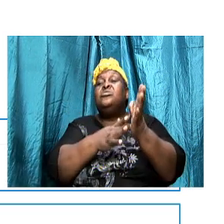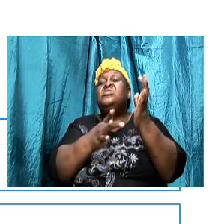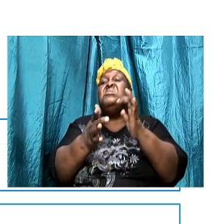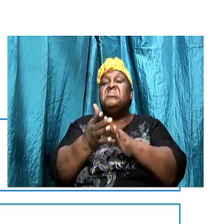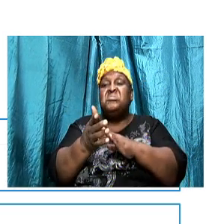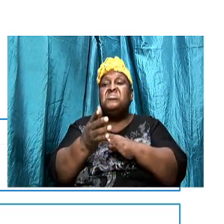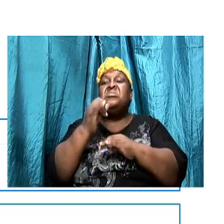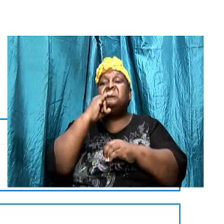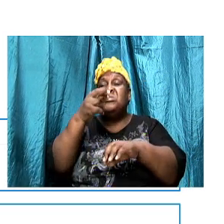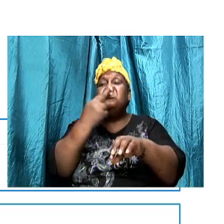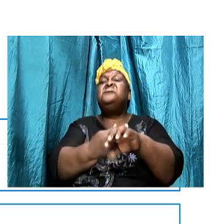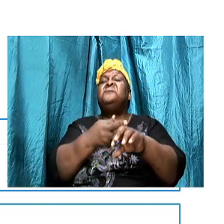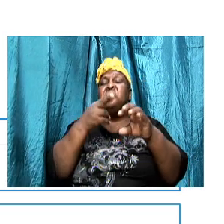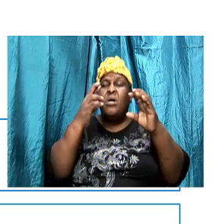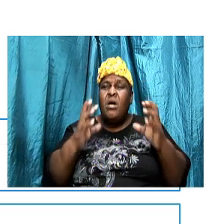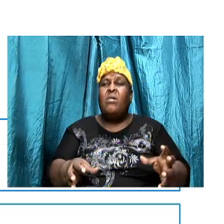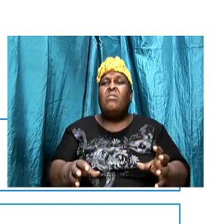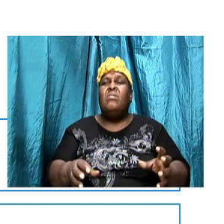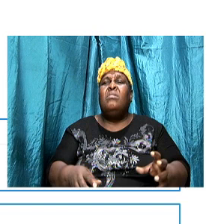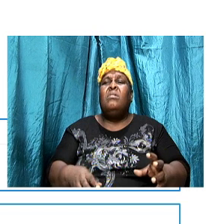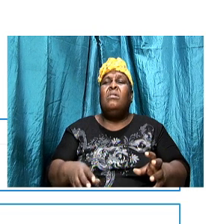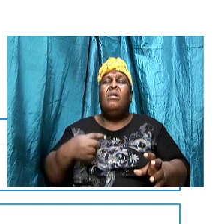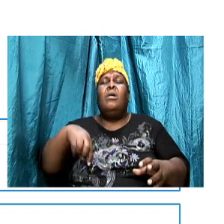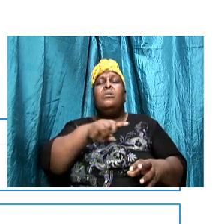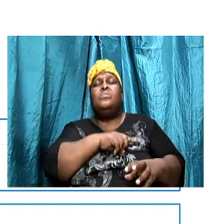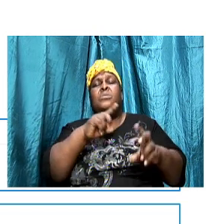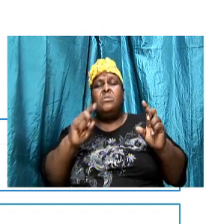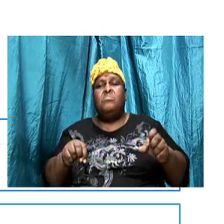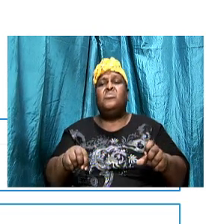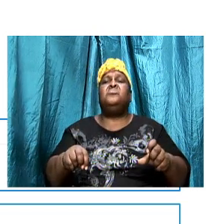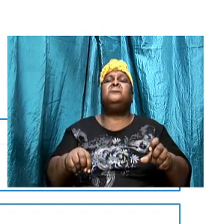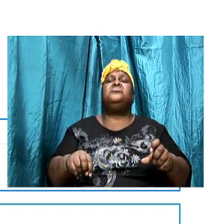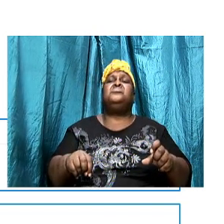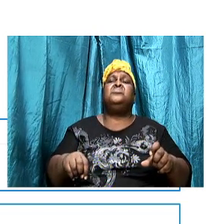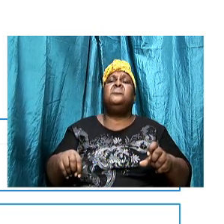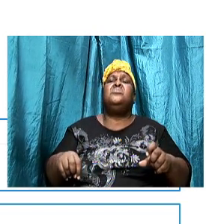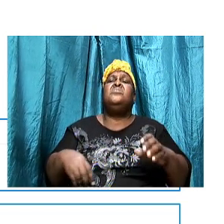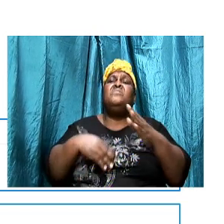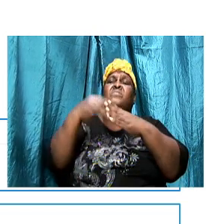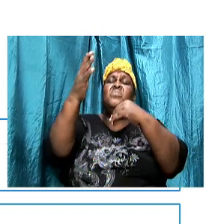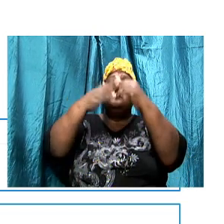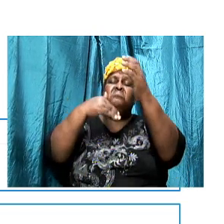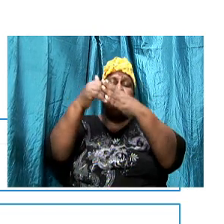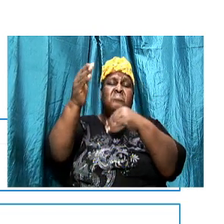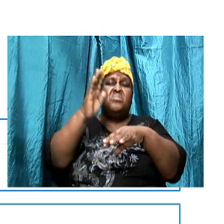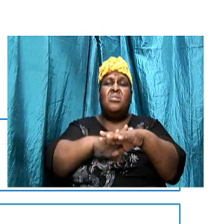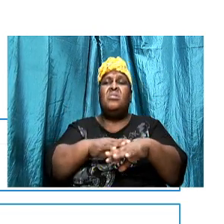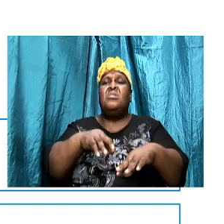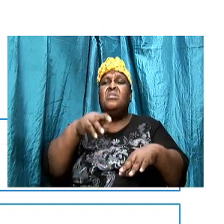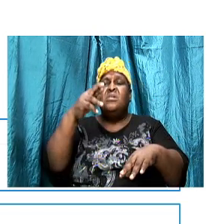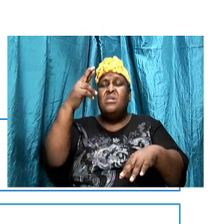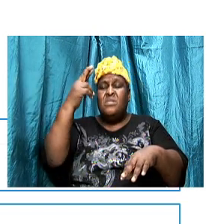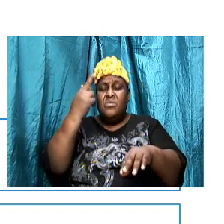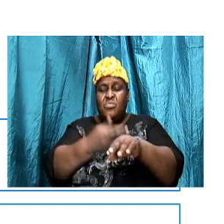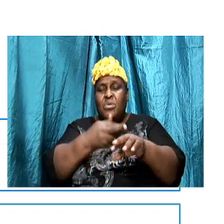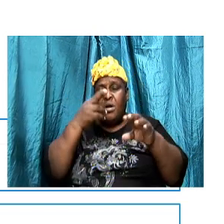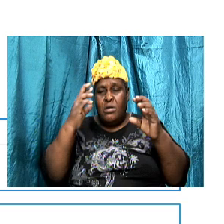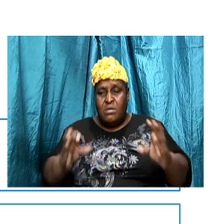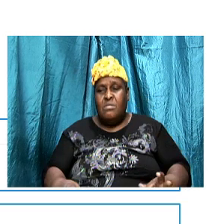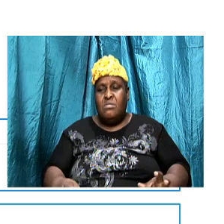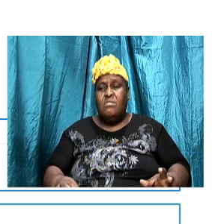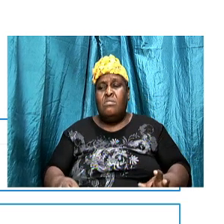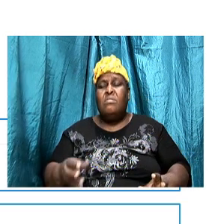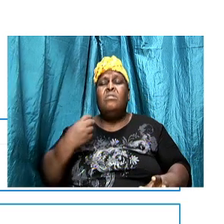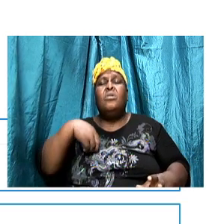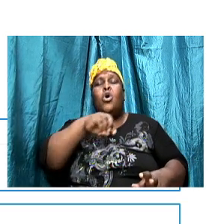that Christ himself, and that we should build upon this foundation, and our work, our effort, you